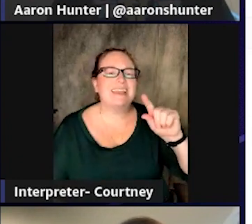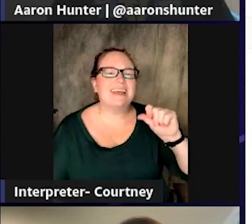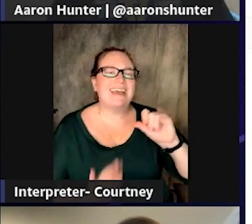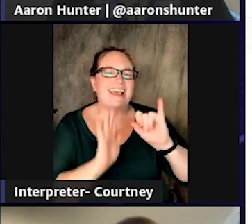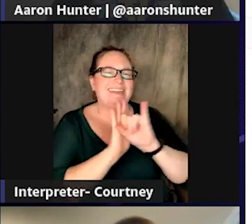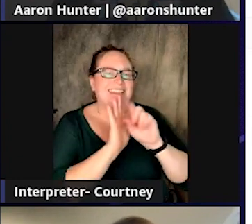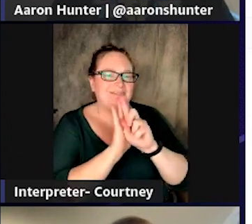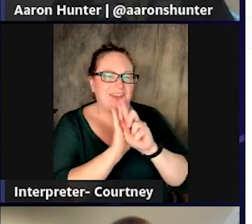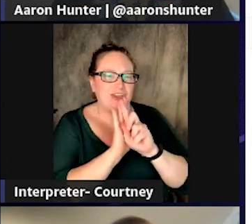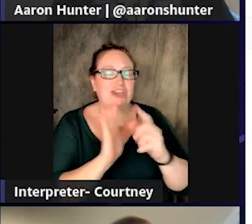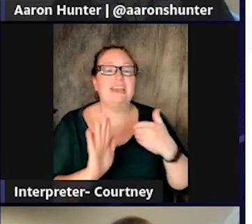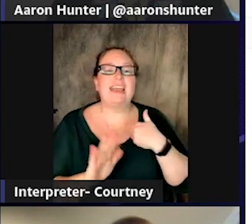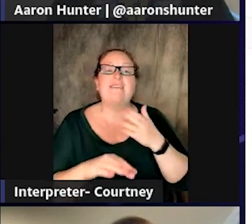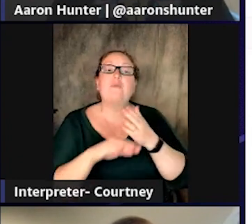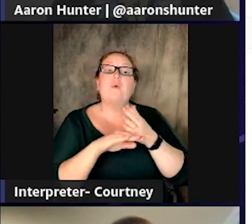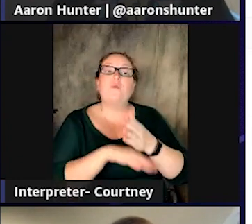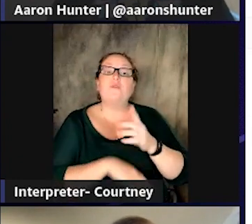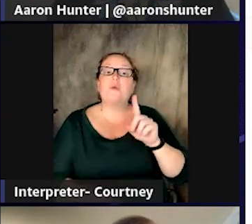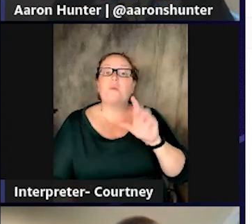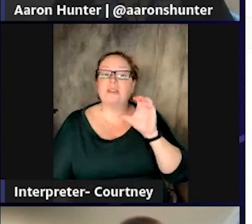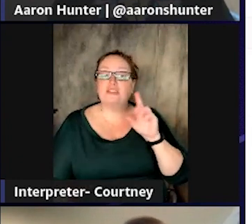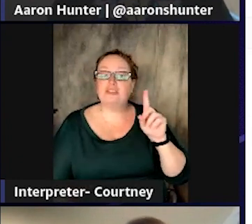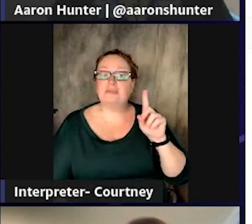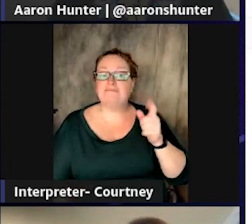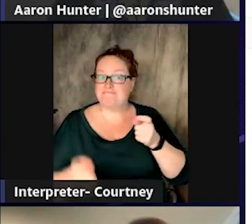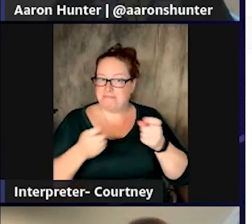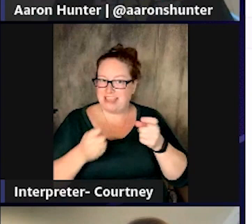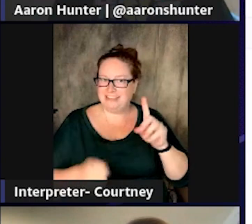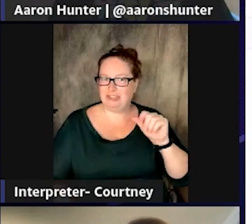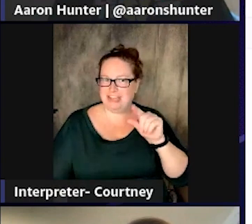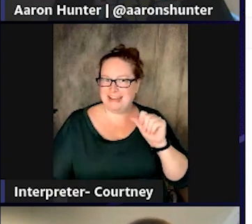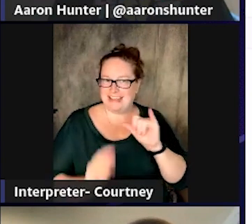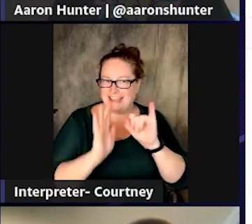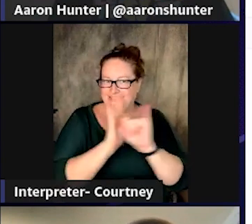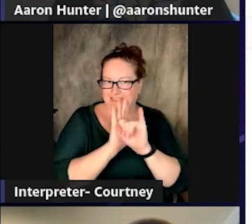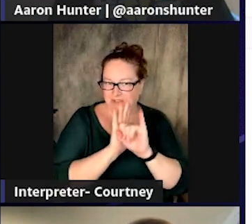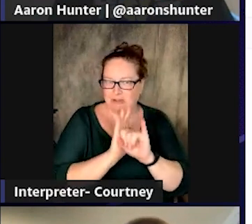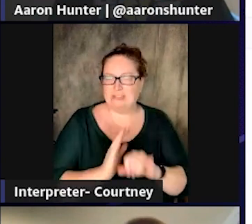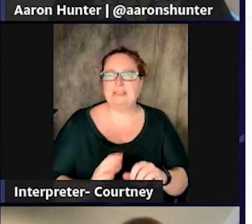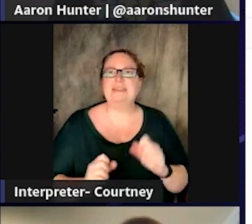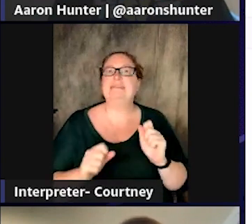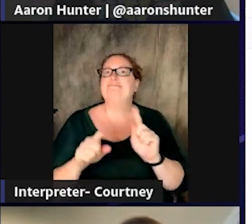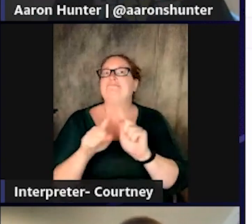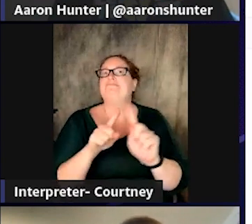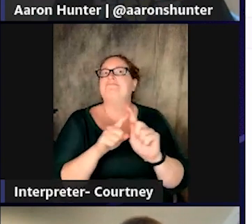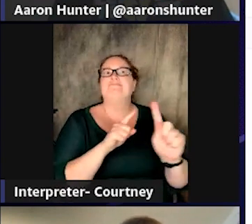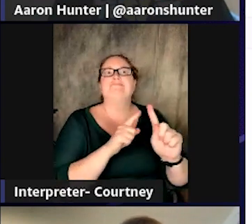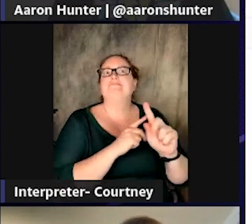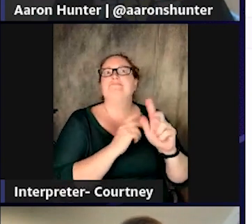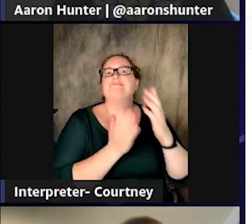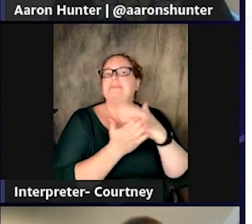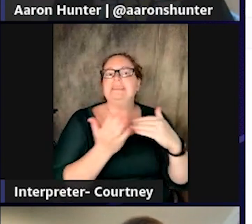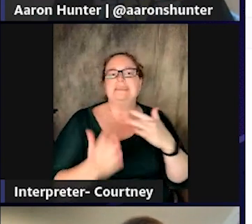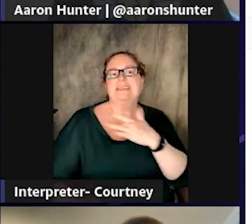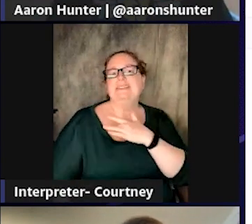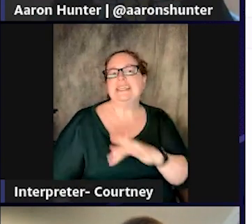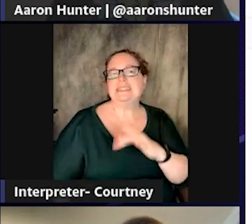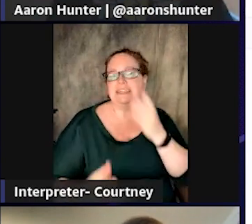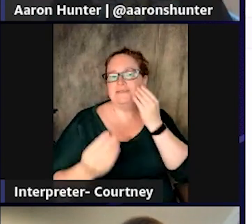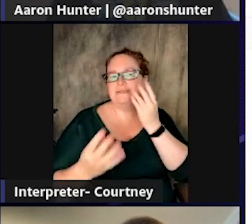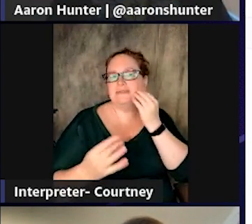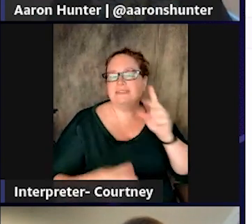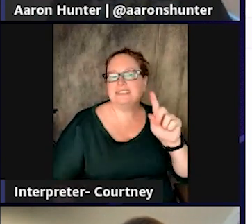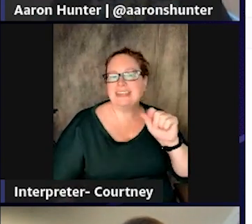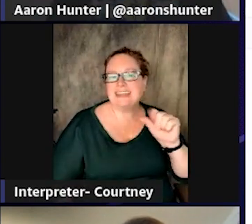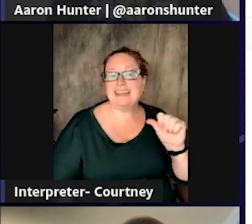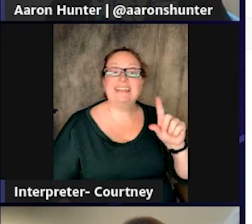over 100 managed data identifiers. And you can think of these as various pieces of sensitive data that data